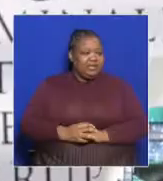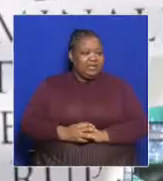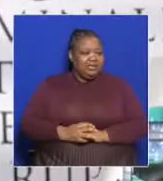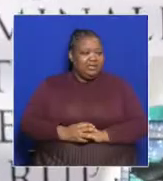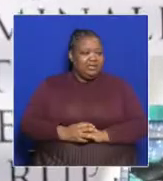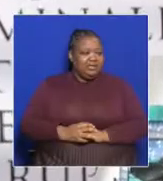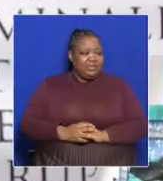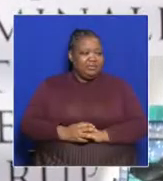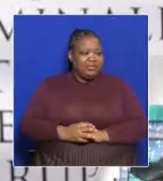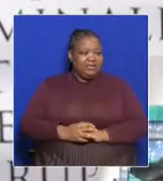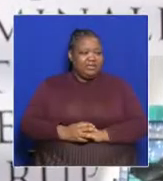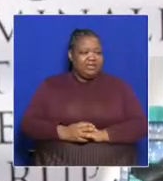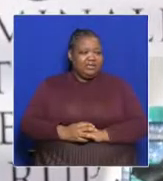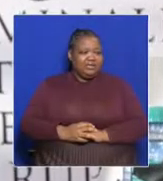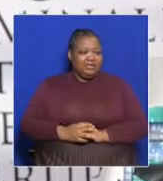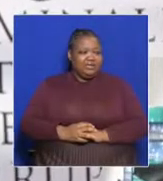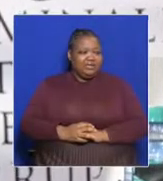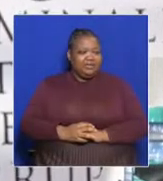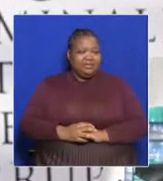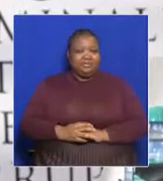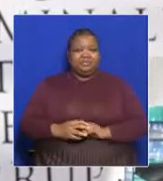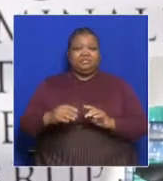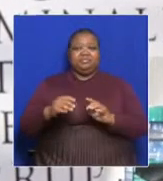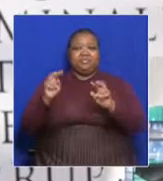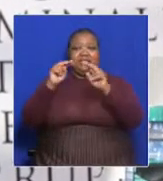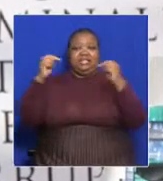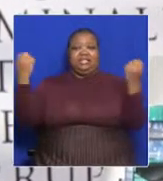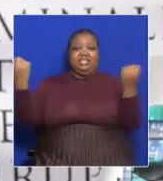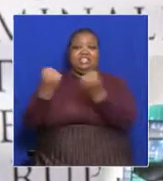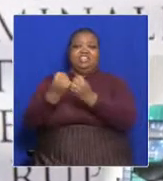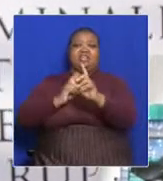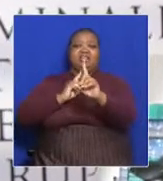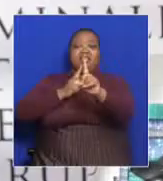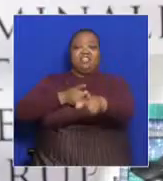That's a National Instruction 8 of 2017.